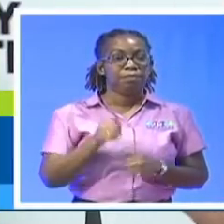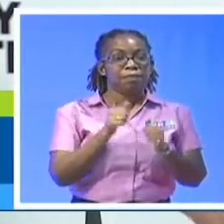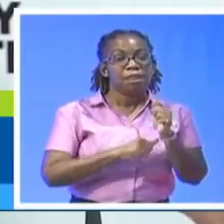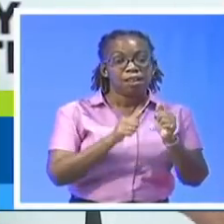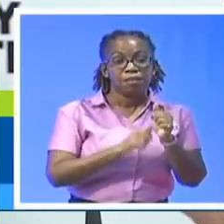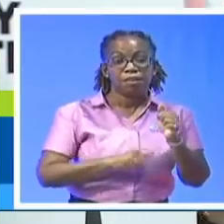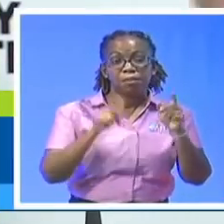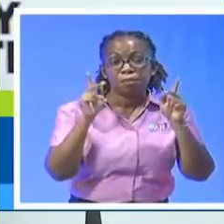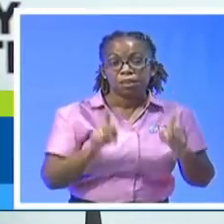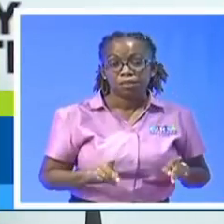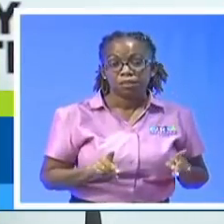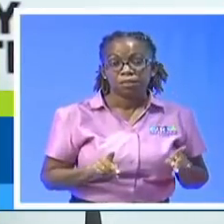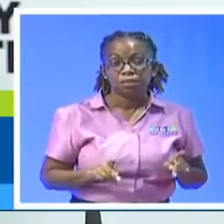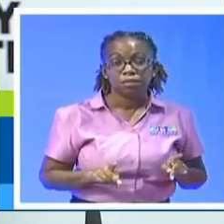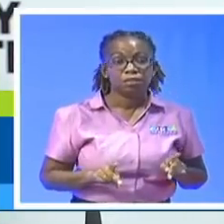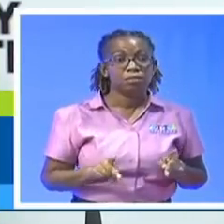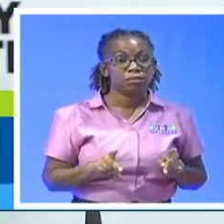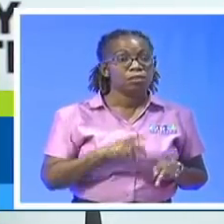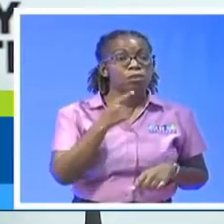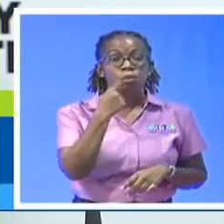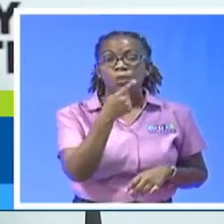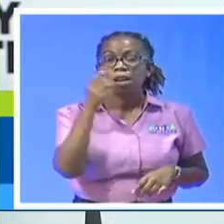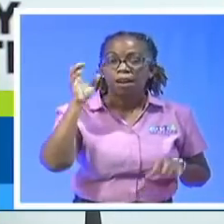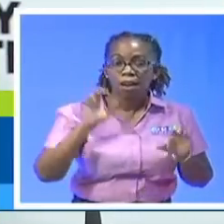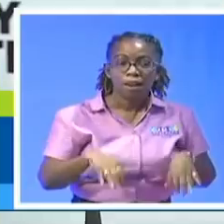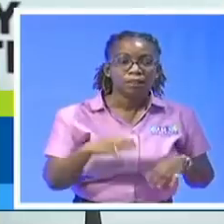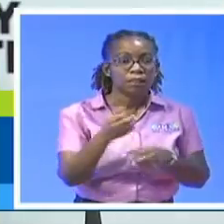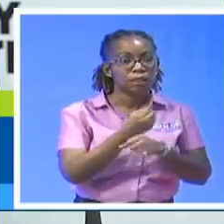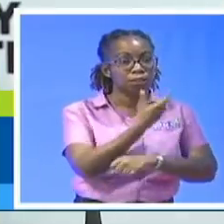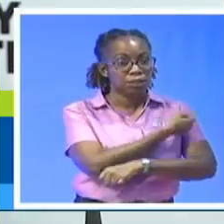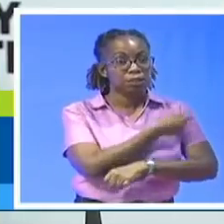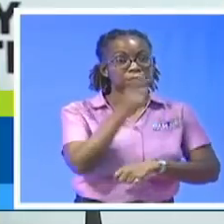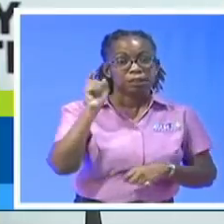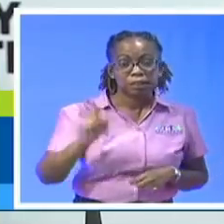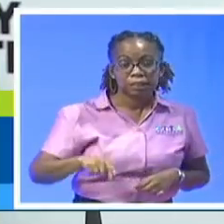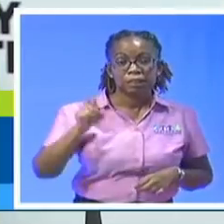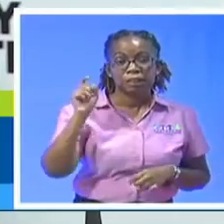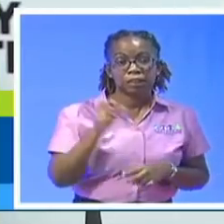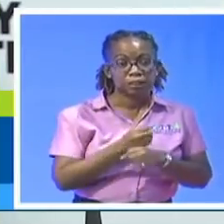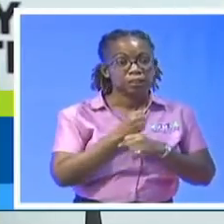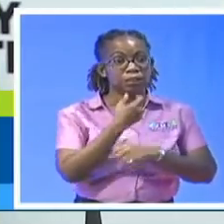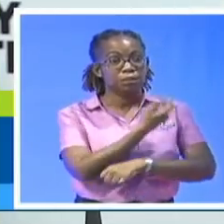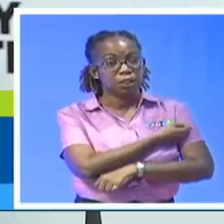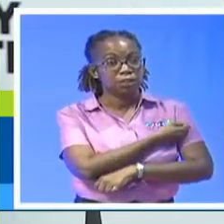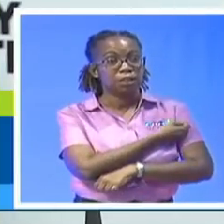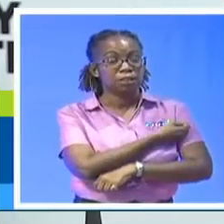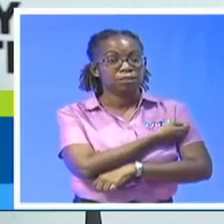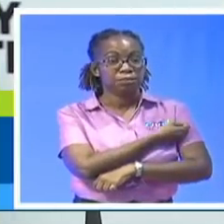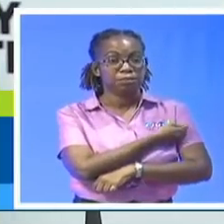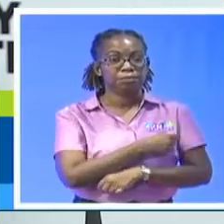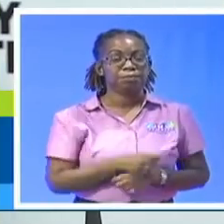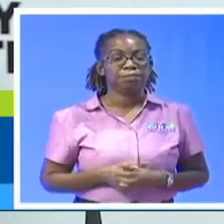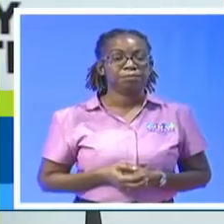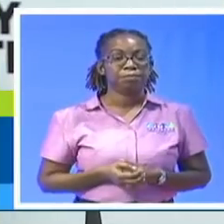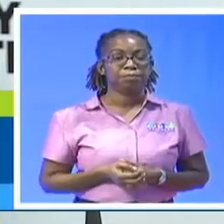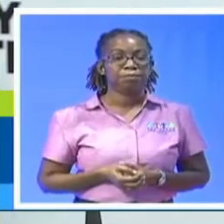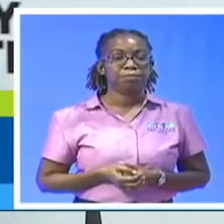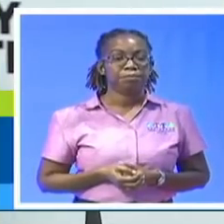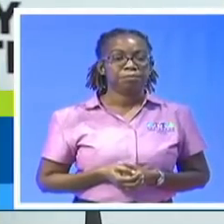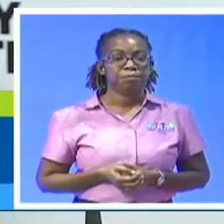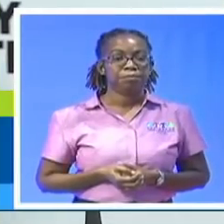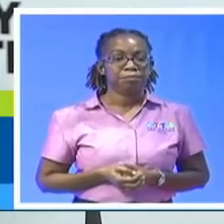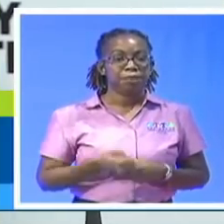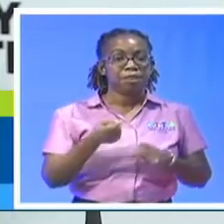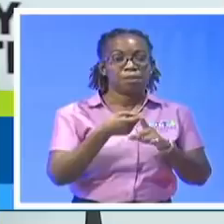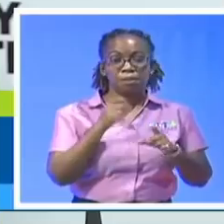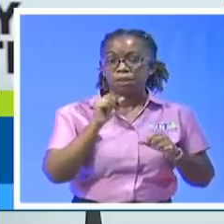vaccinatable should be vaccinated to prevent those who cannot be vaccinated from contracting